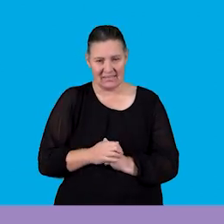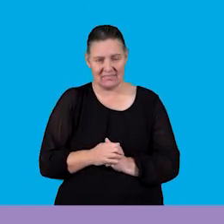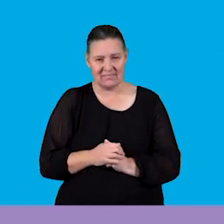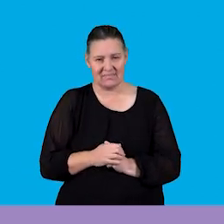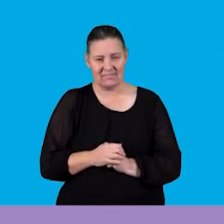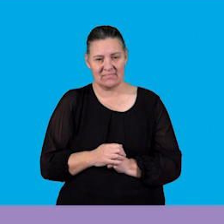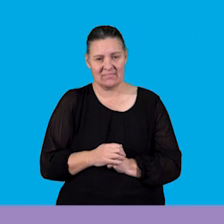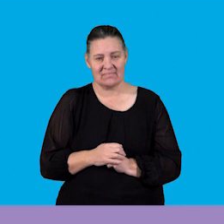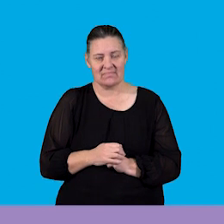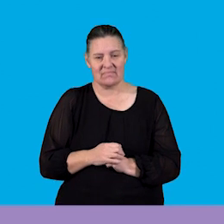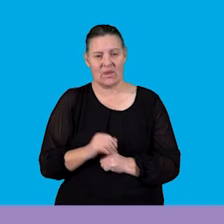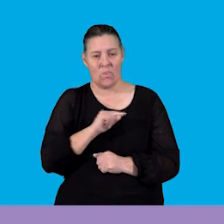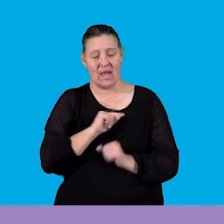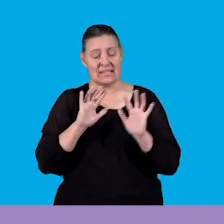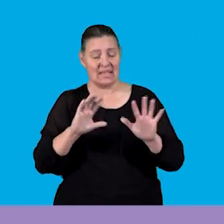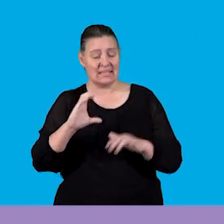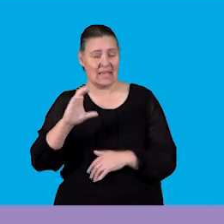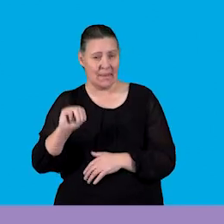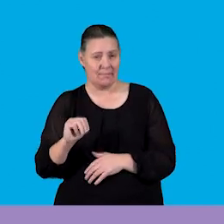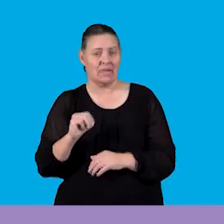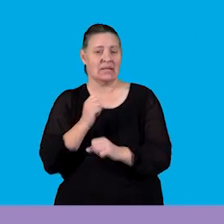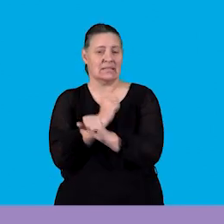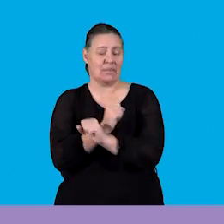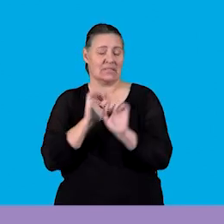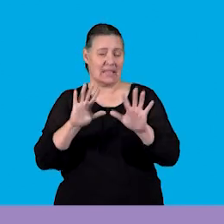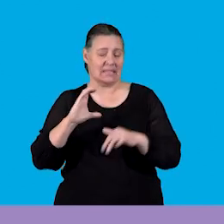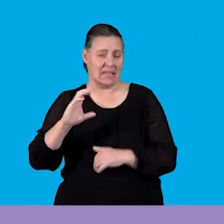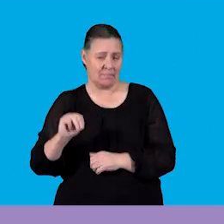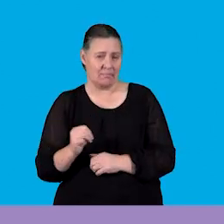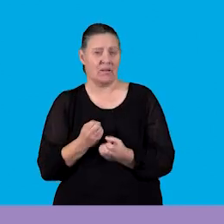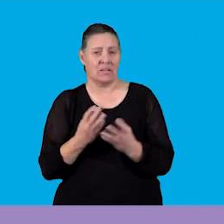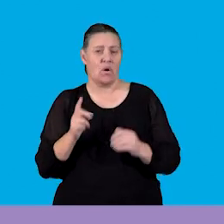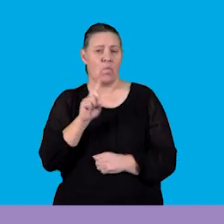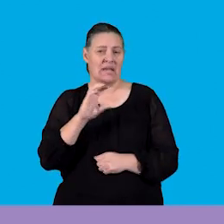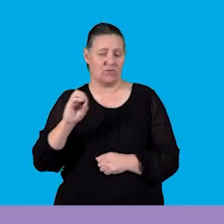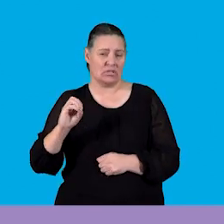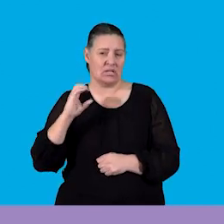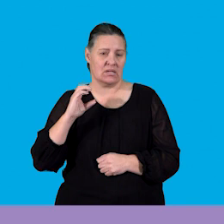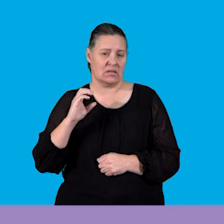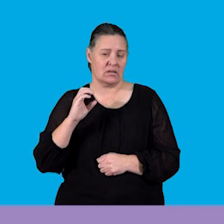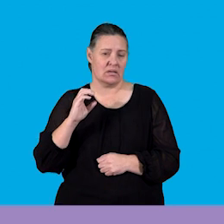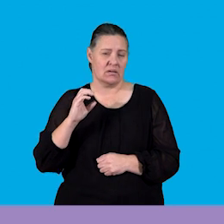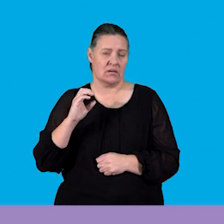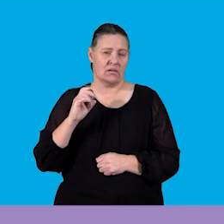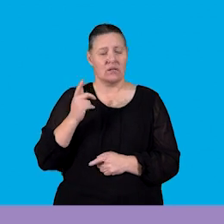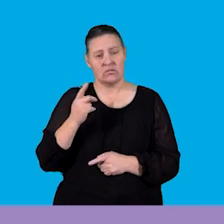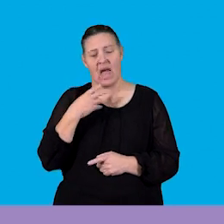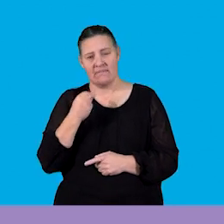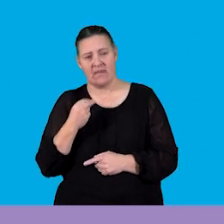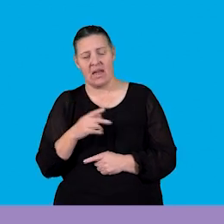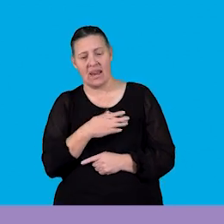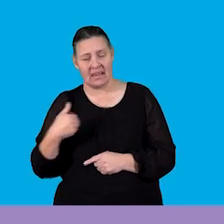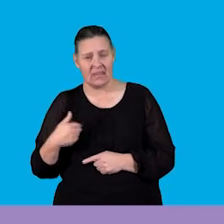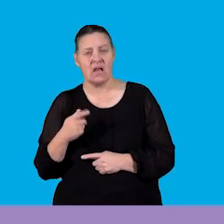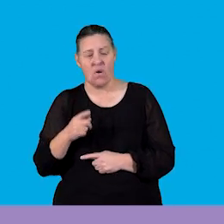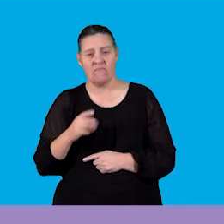then you are correct. You are correct, because 10 centimeters multiplied by 10 centimeters gives us 100 centimeters squared.